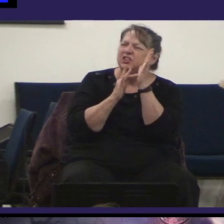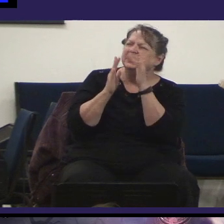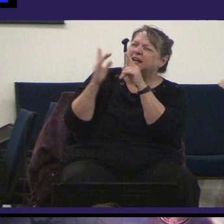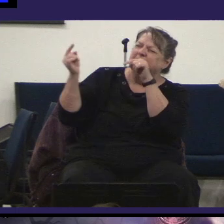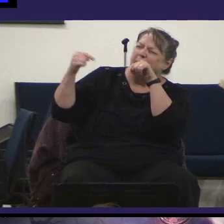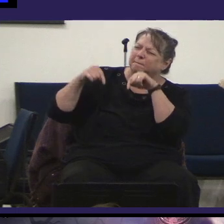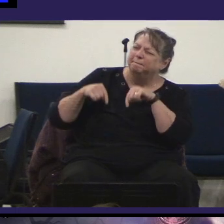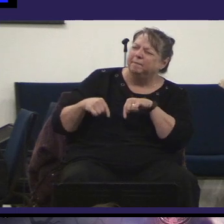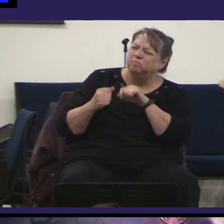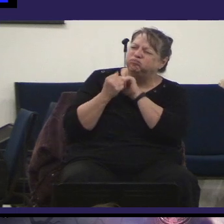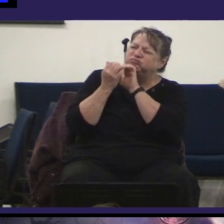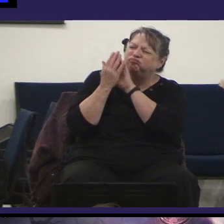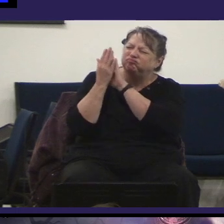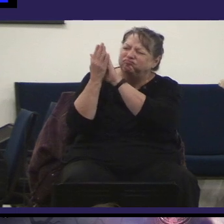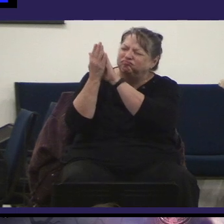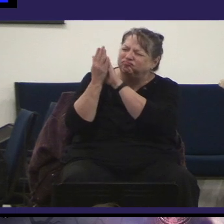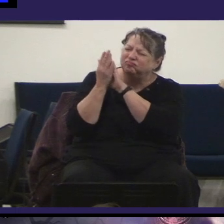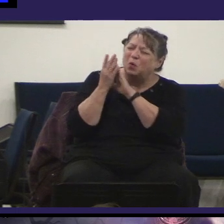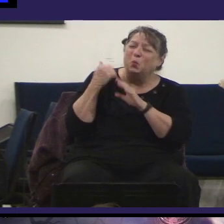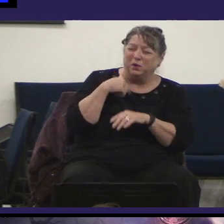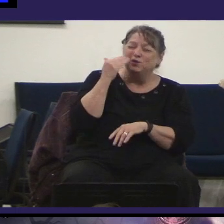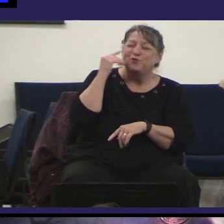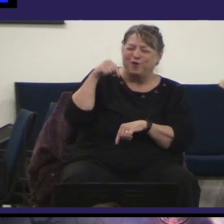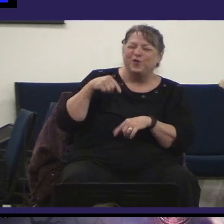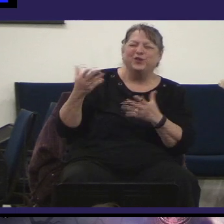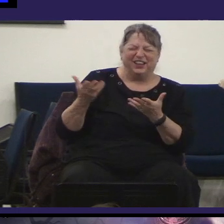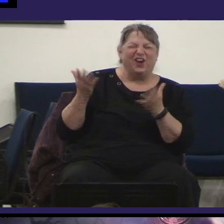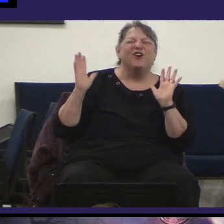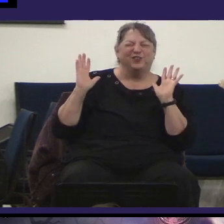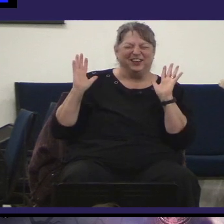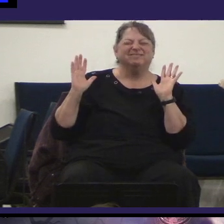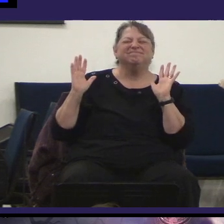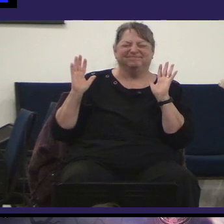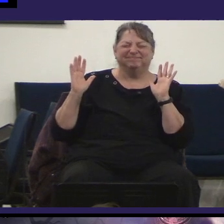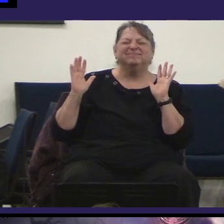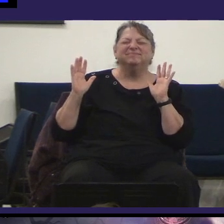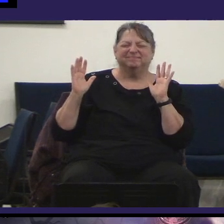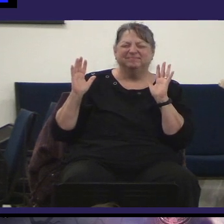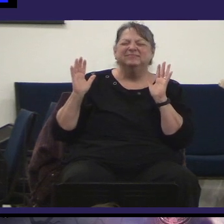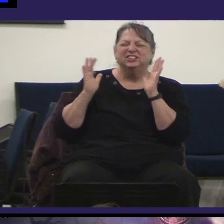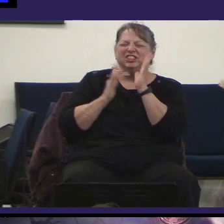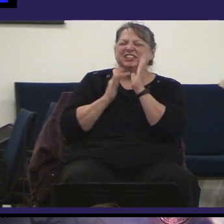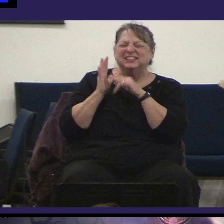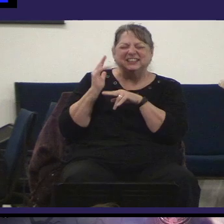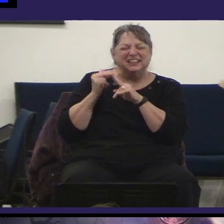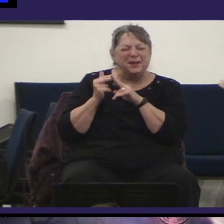name. We know you are here. In Jesus' name.